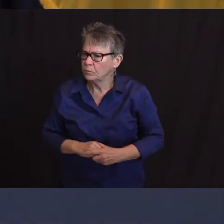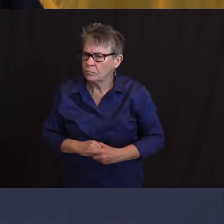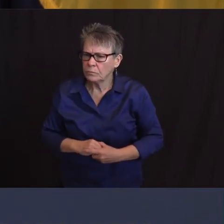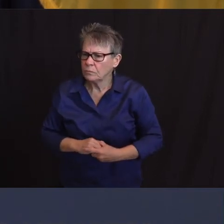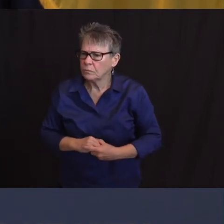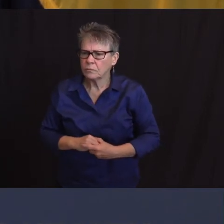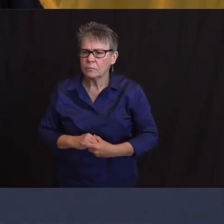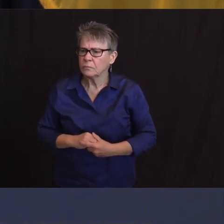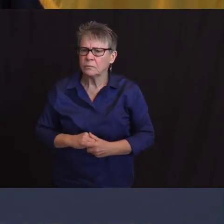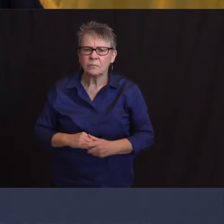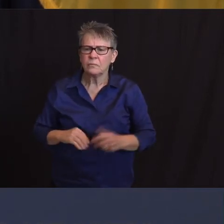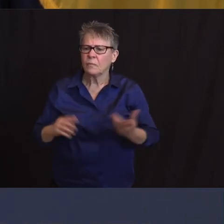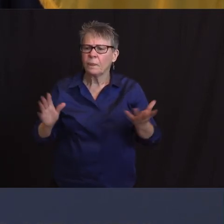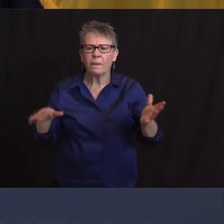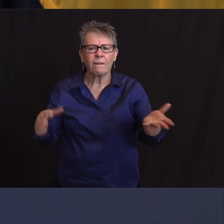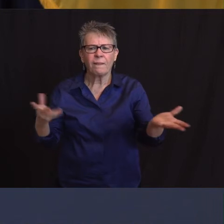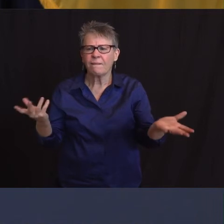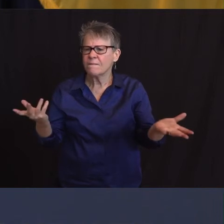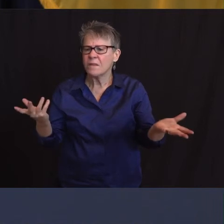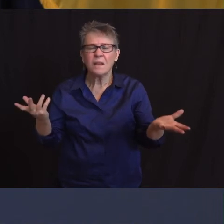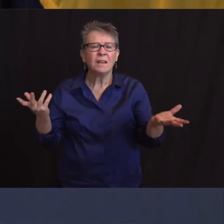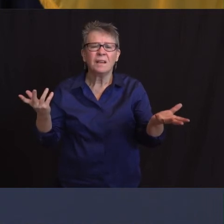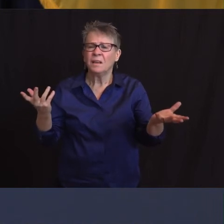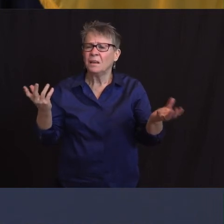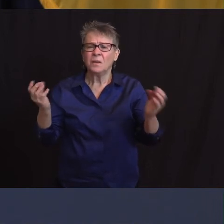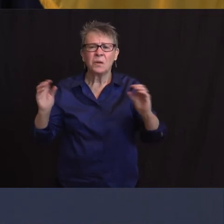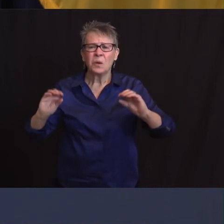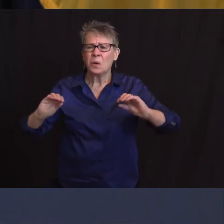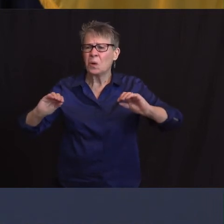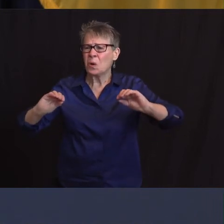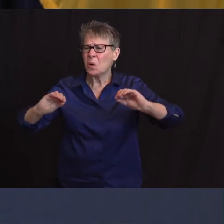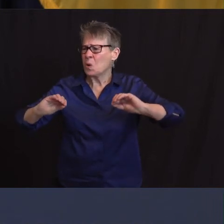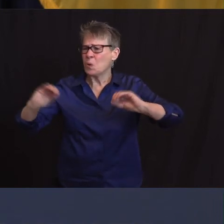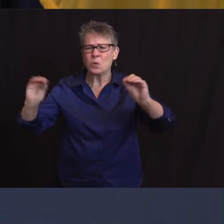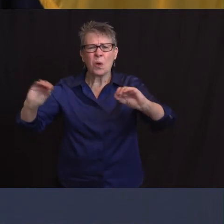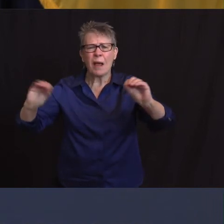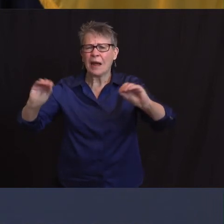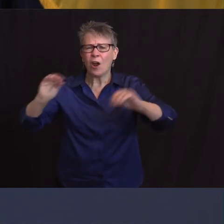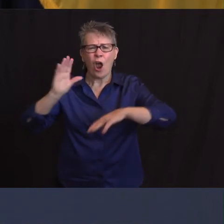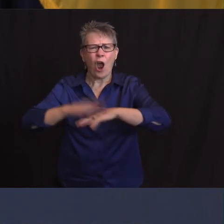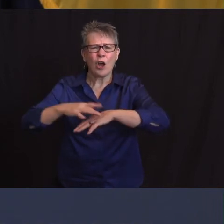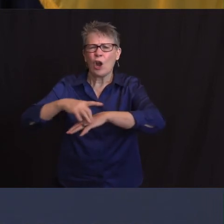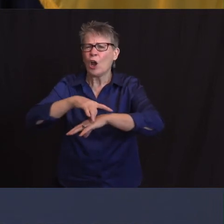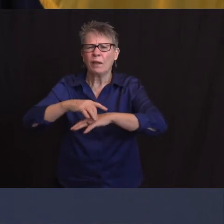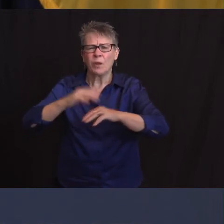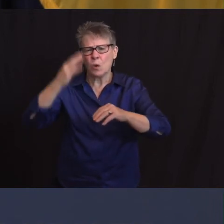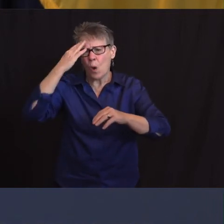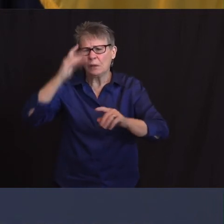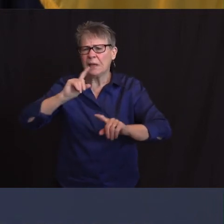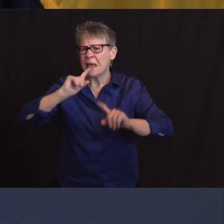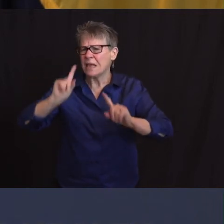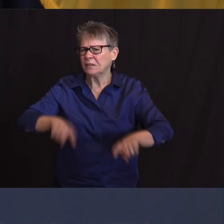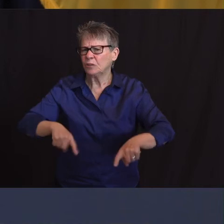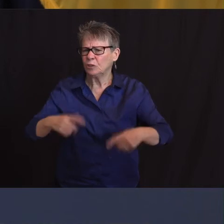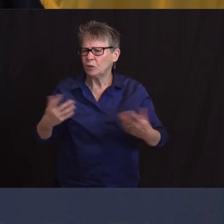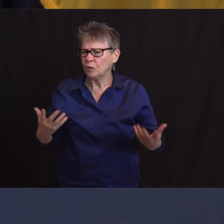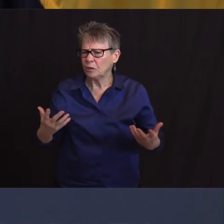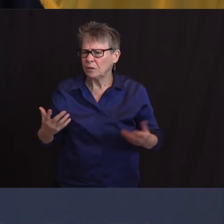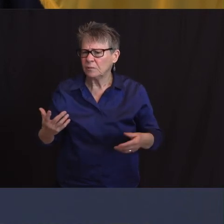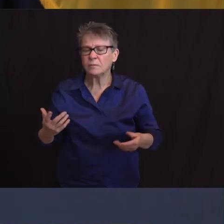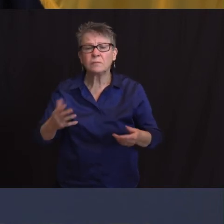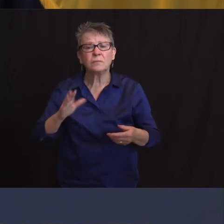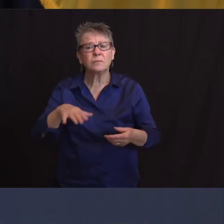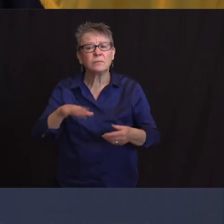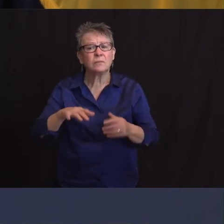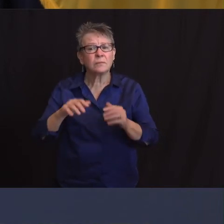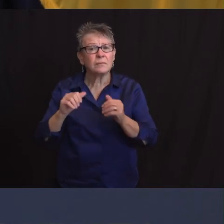point knows the answer to the following question. How often do I need to get vaccinated? Is it annual? Is it once